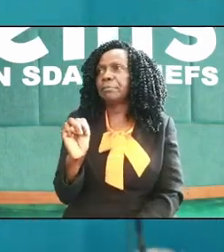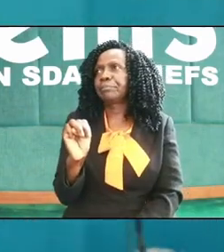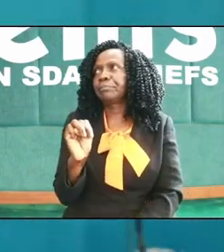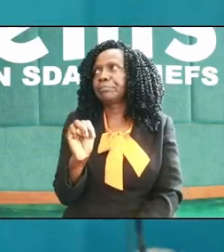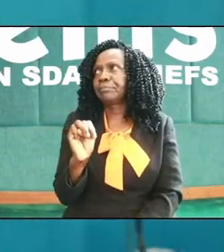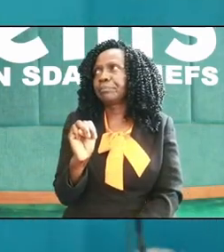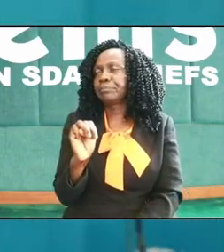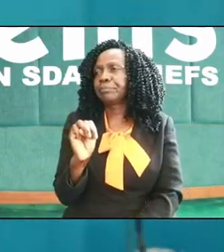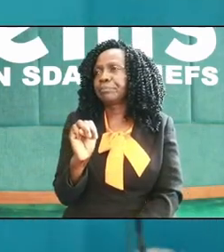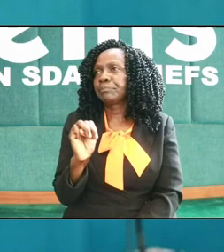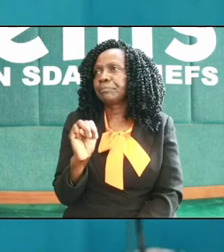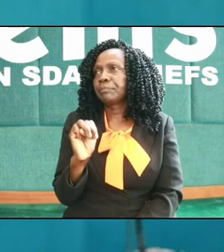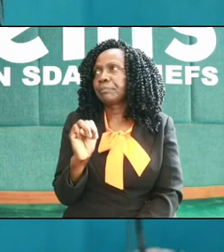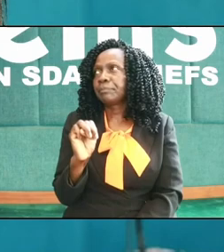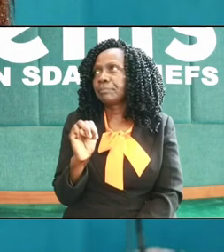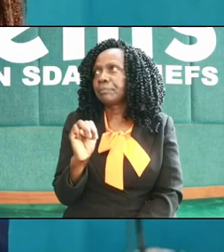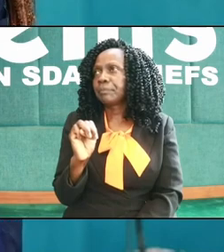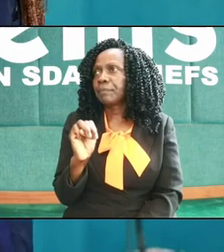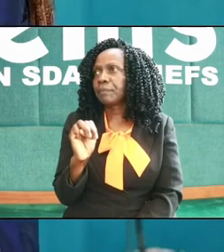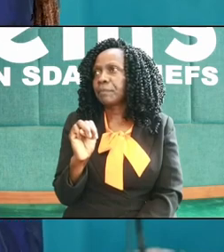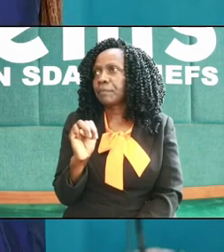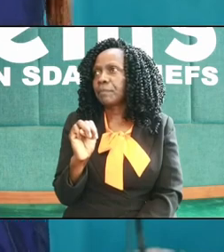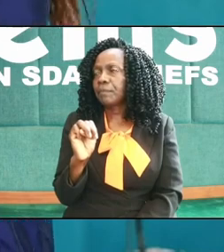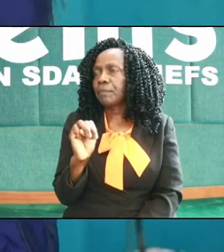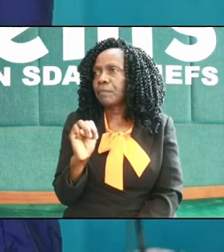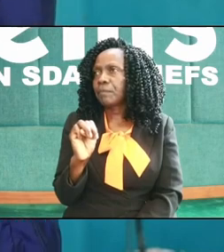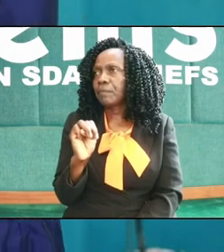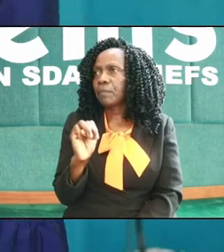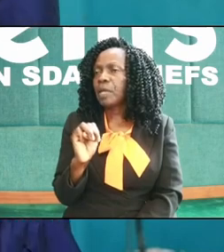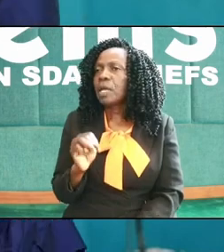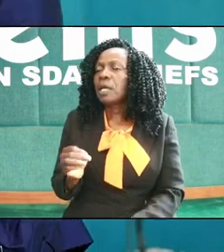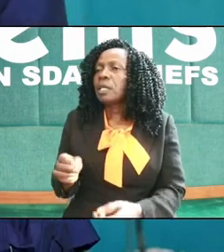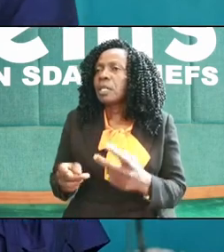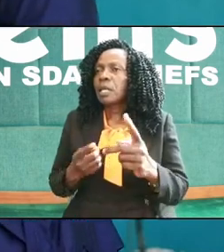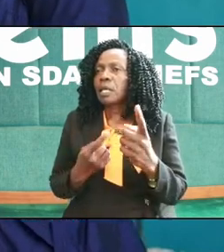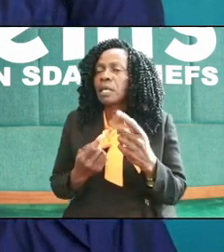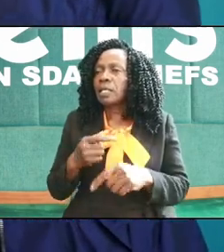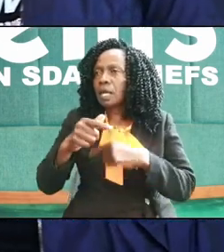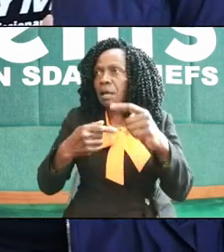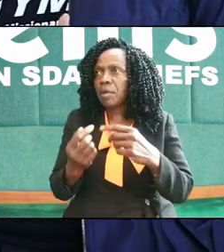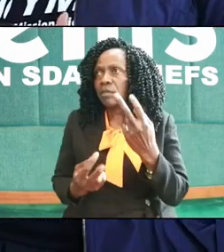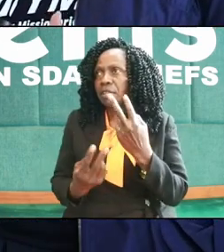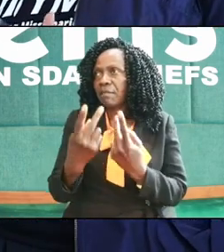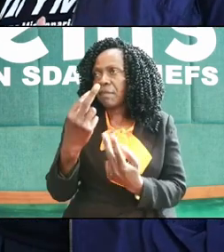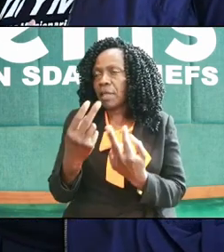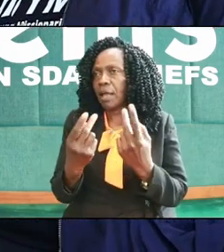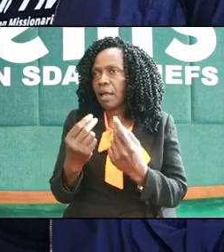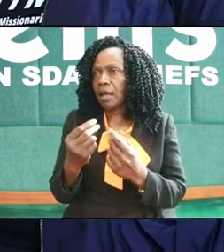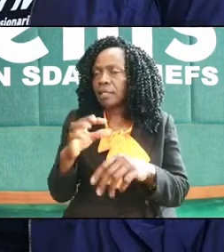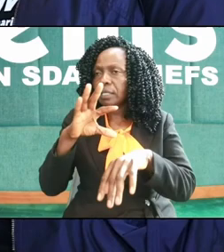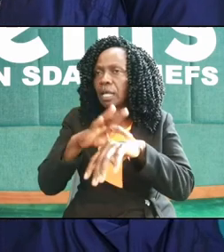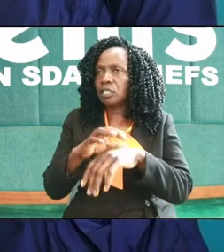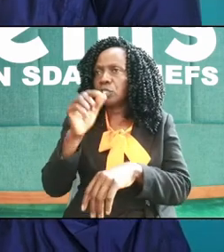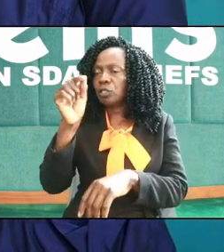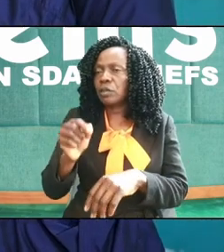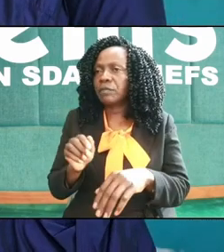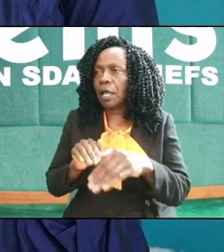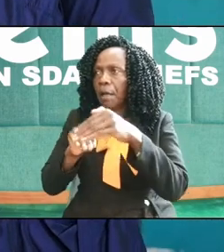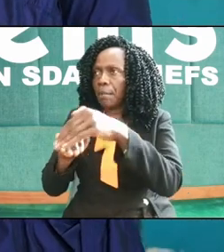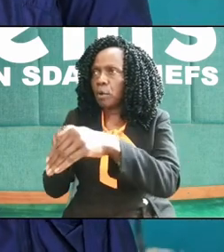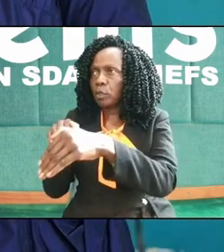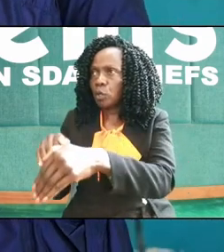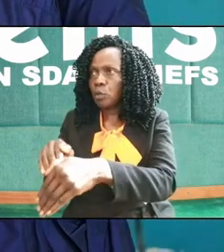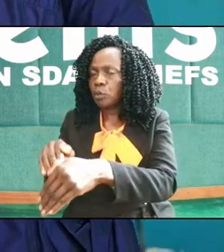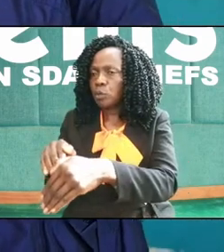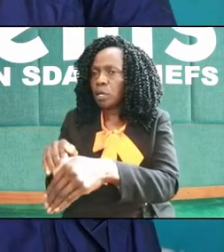of Pentecost, which appeared like tongues of fire being placed on each of the apostles' head, was that they were enabled